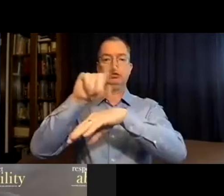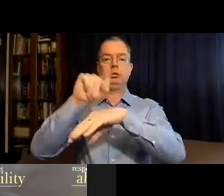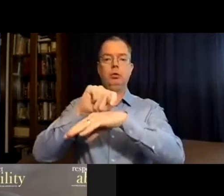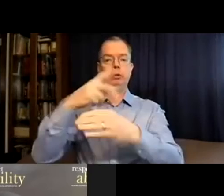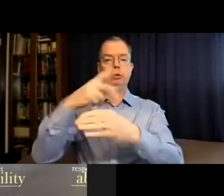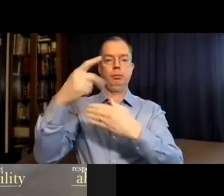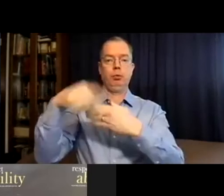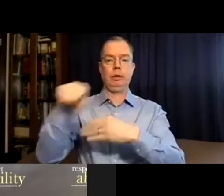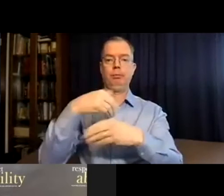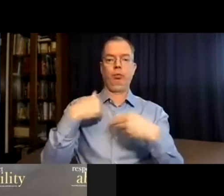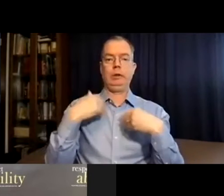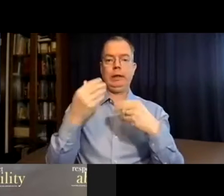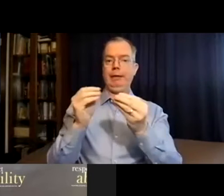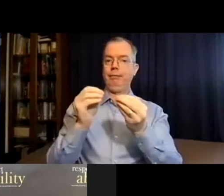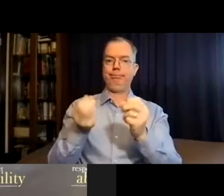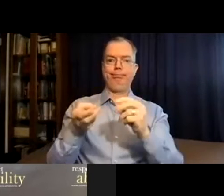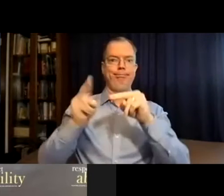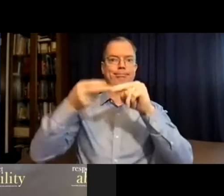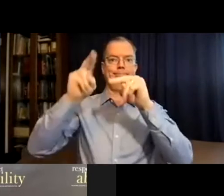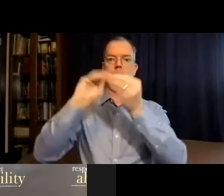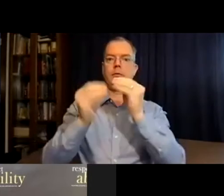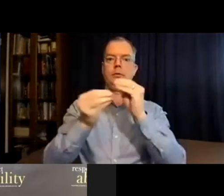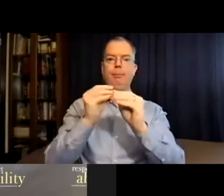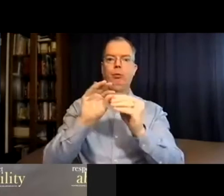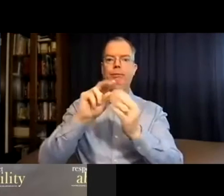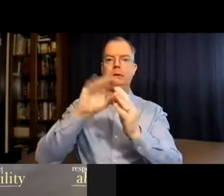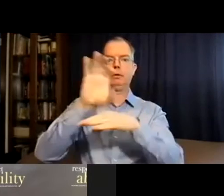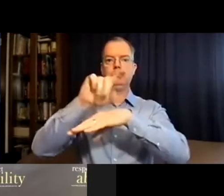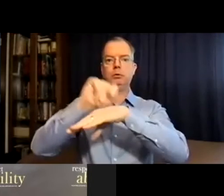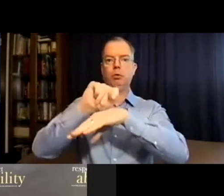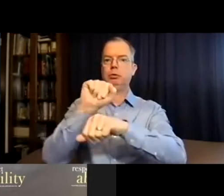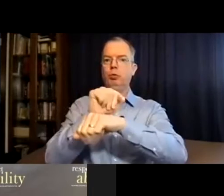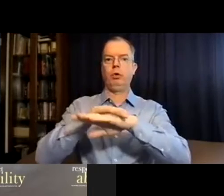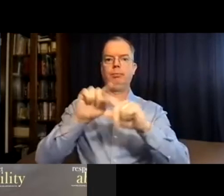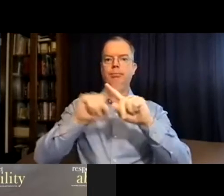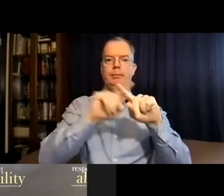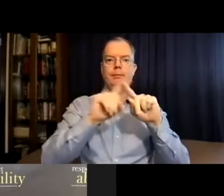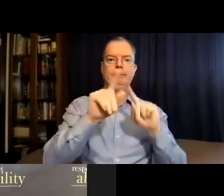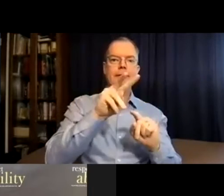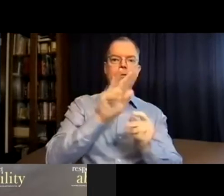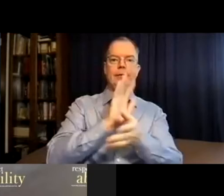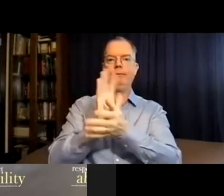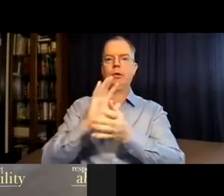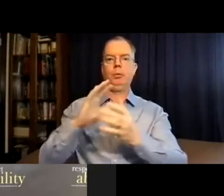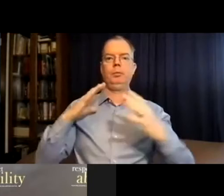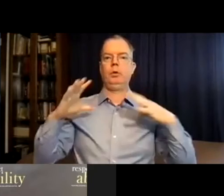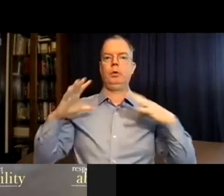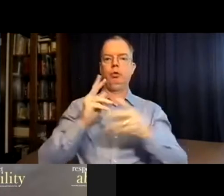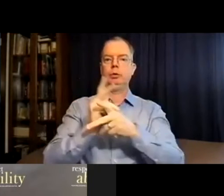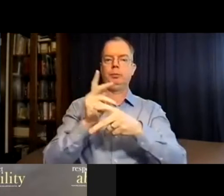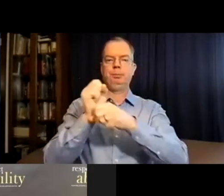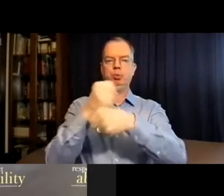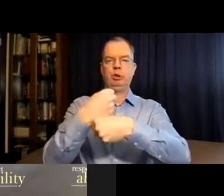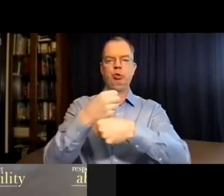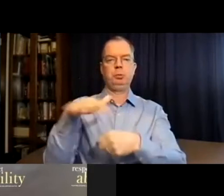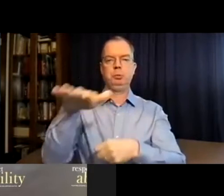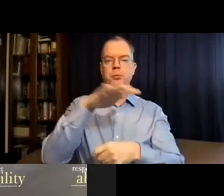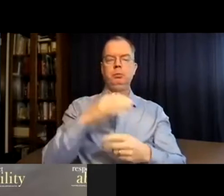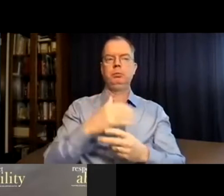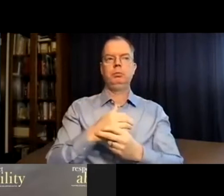For example, in our program, our numbers went up working on different TV